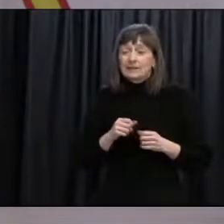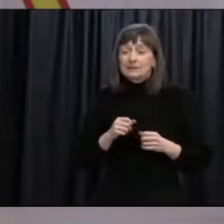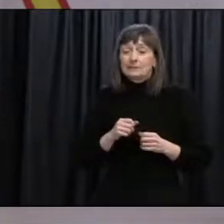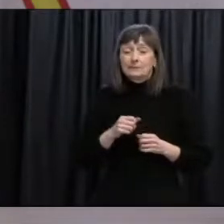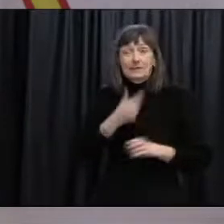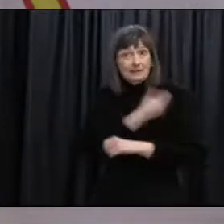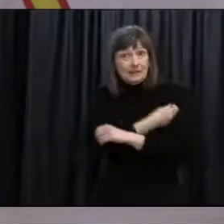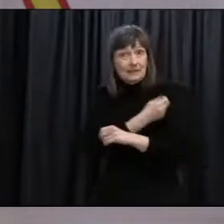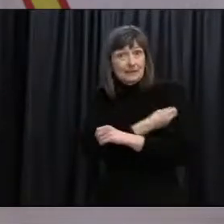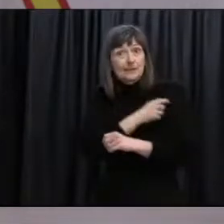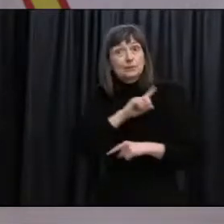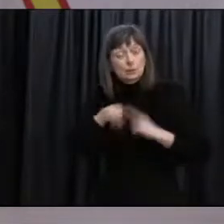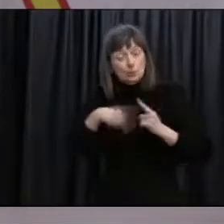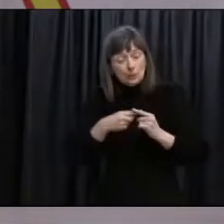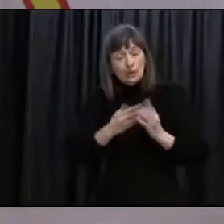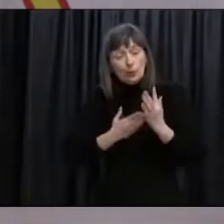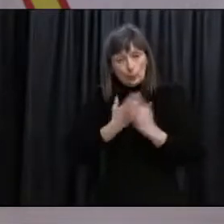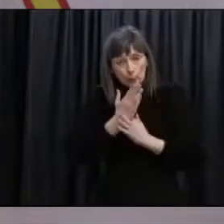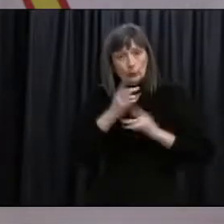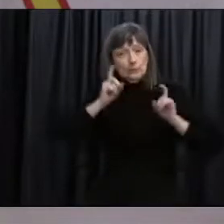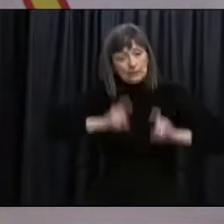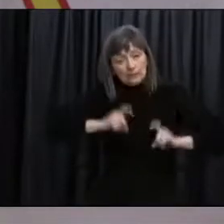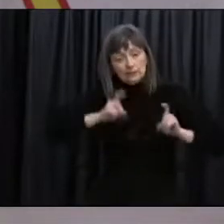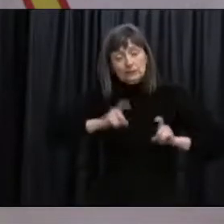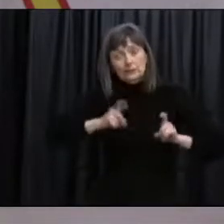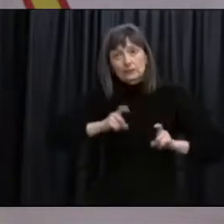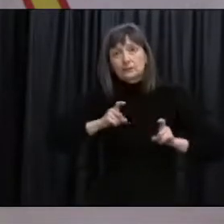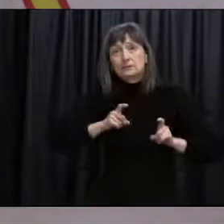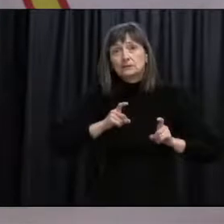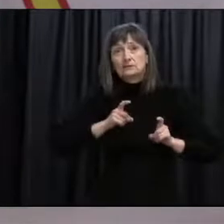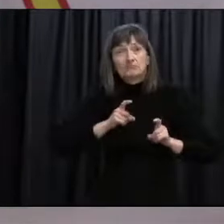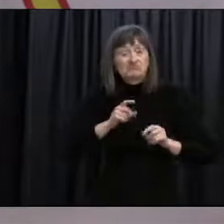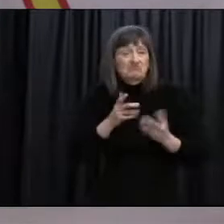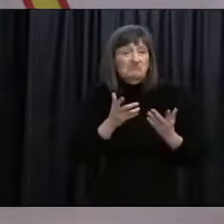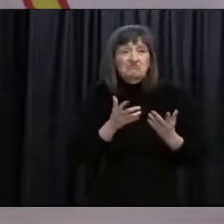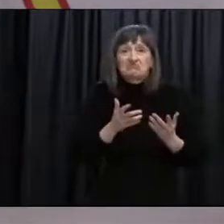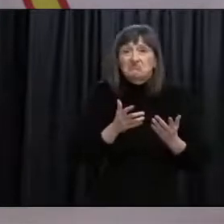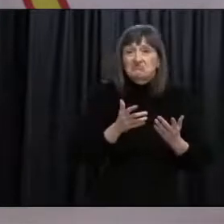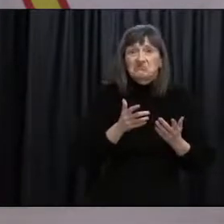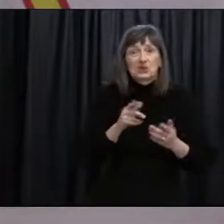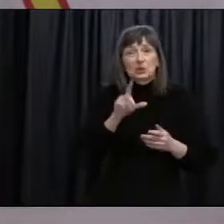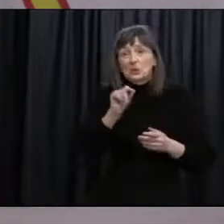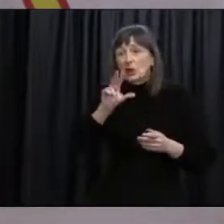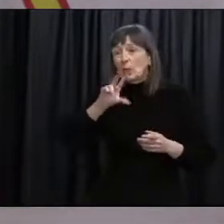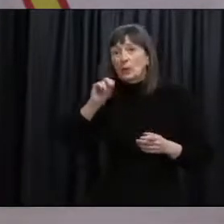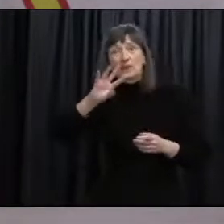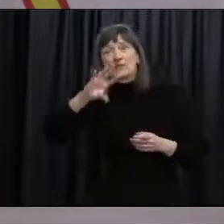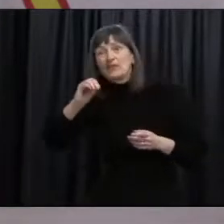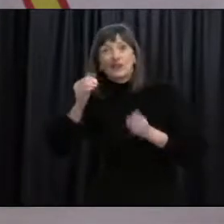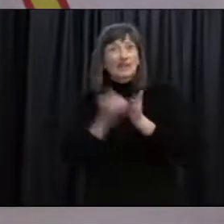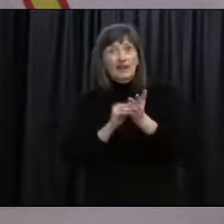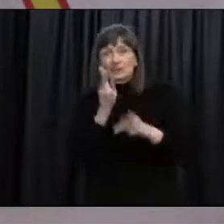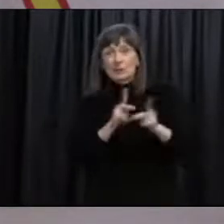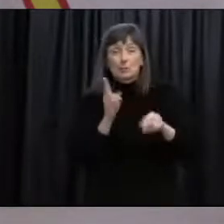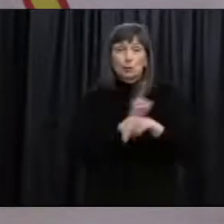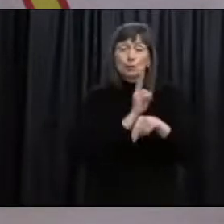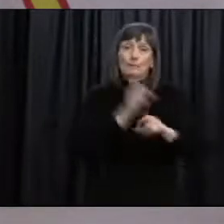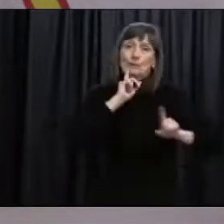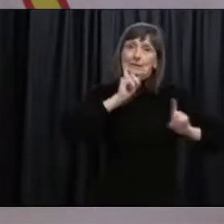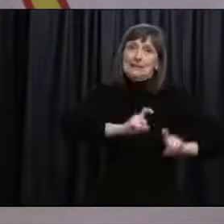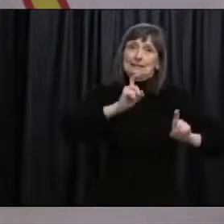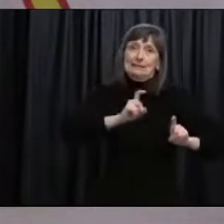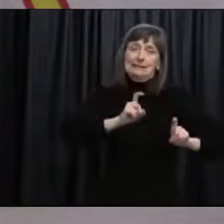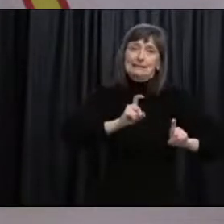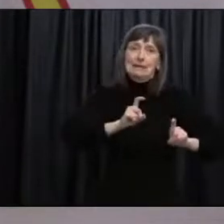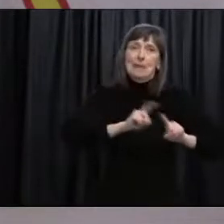vaccines are tested, they use tens of thousands of people in their studies, but sometimes you can only see